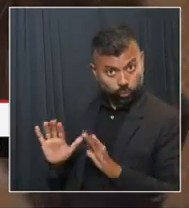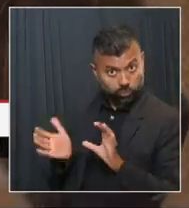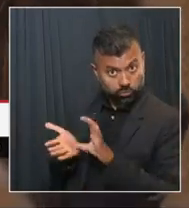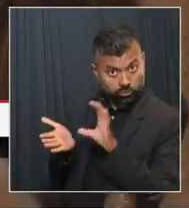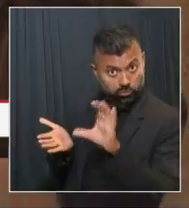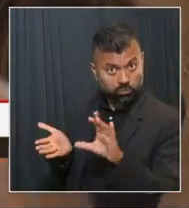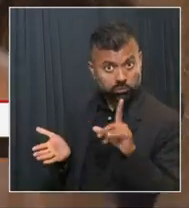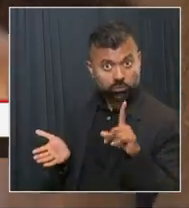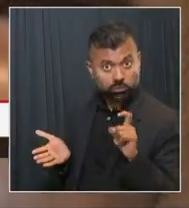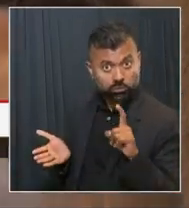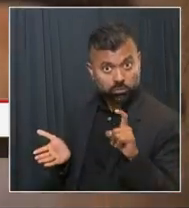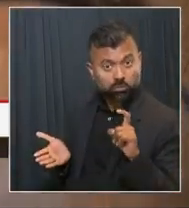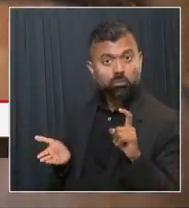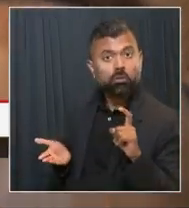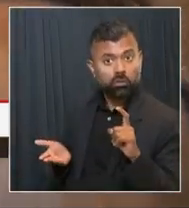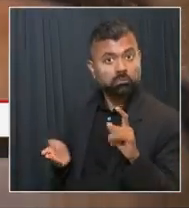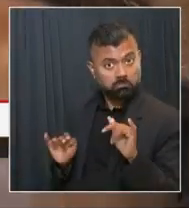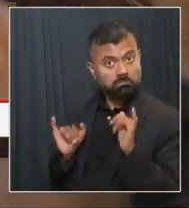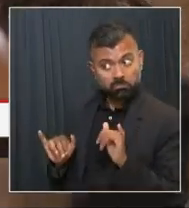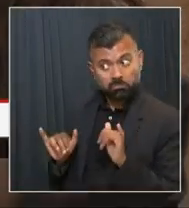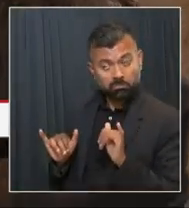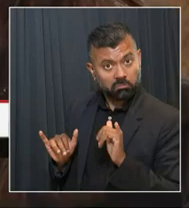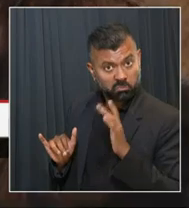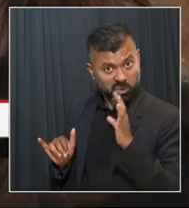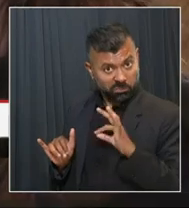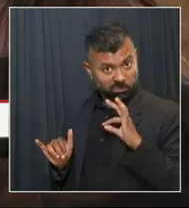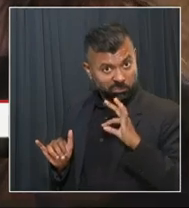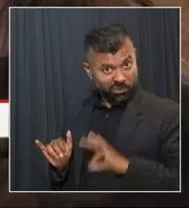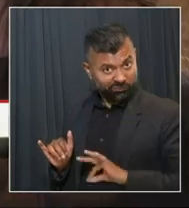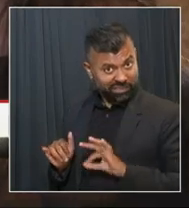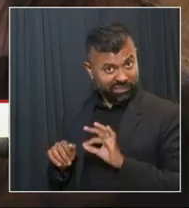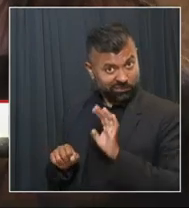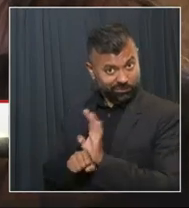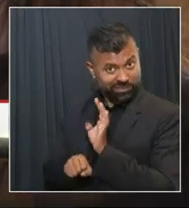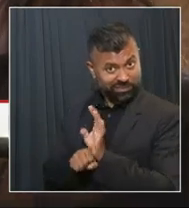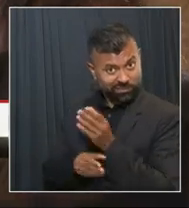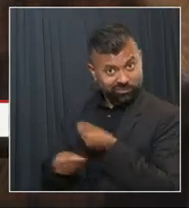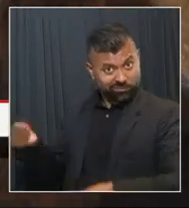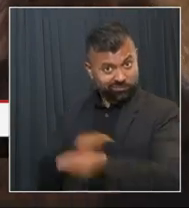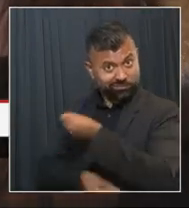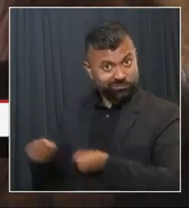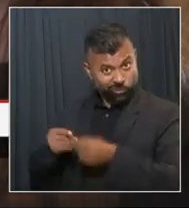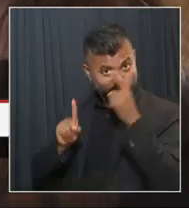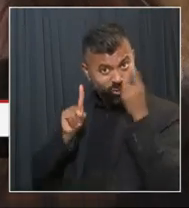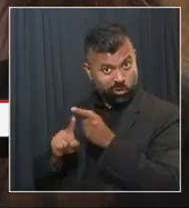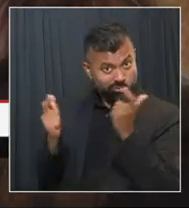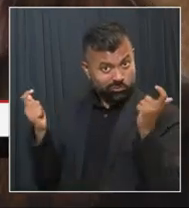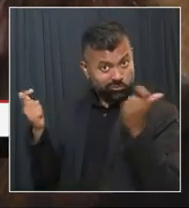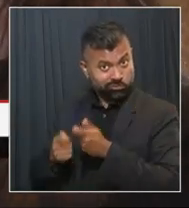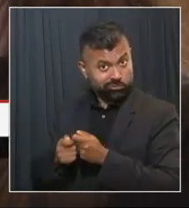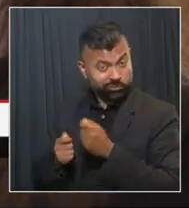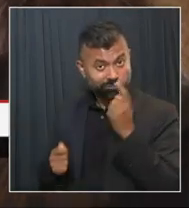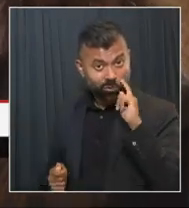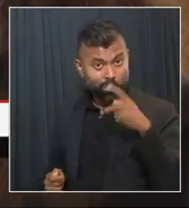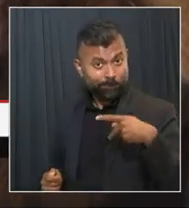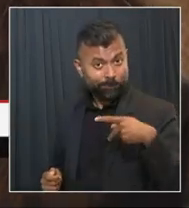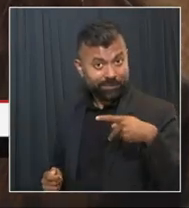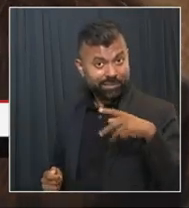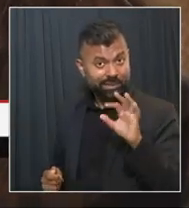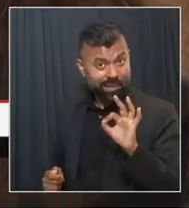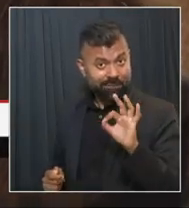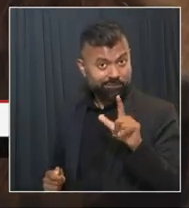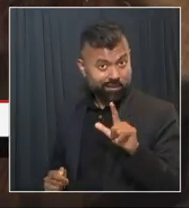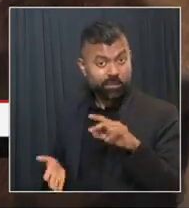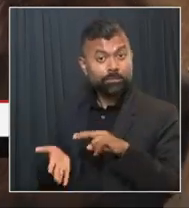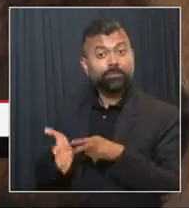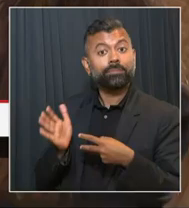businesses. Yes. Is this intended in any way that decreases for PFL to offset the cost that you're also asking businesses to pay